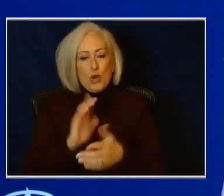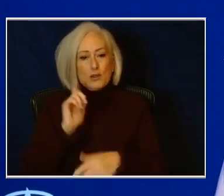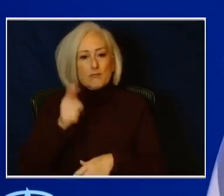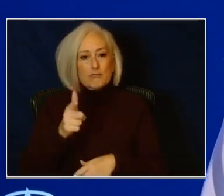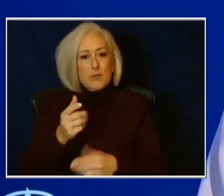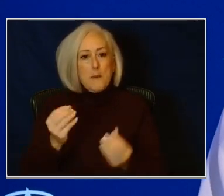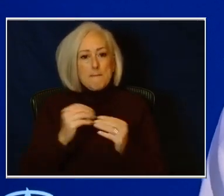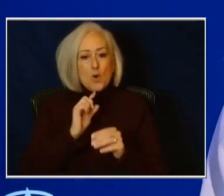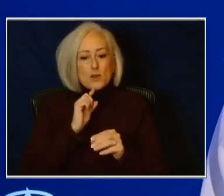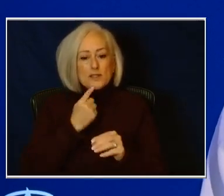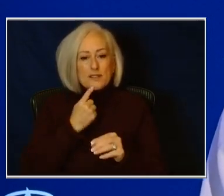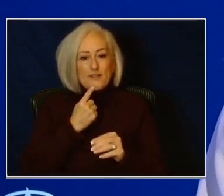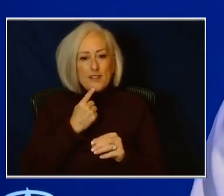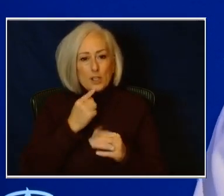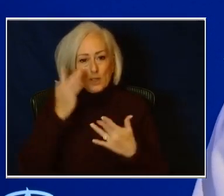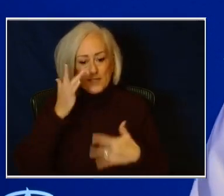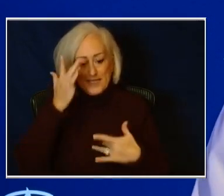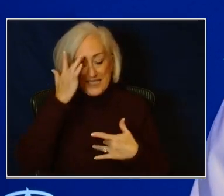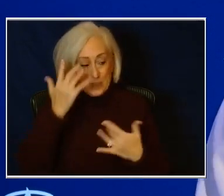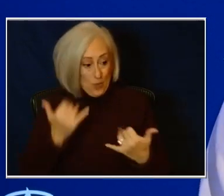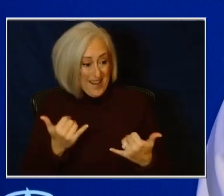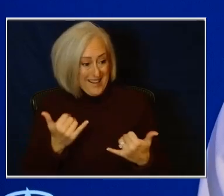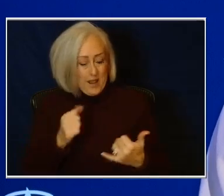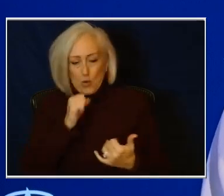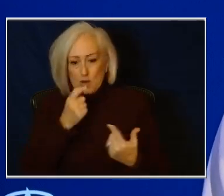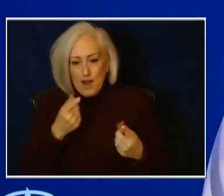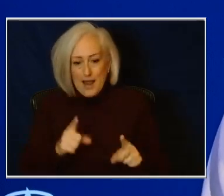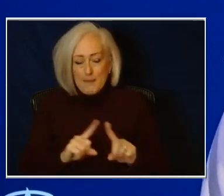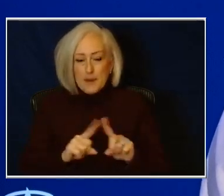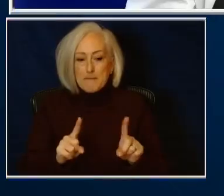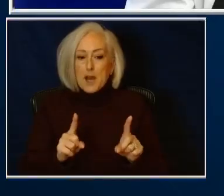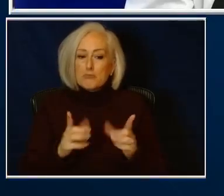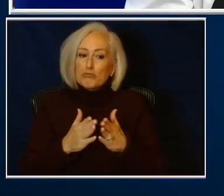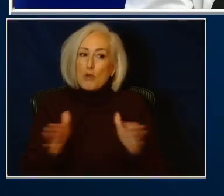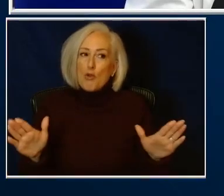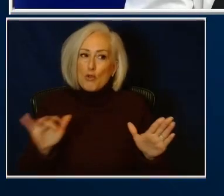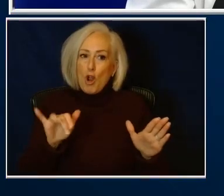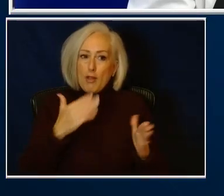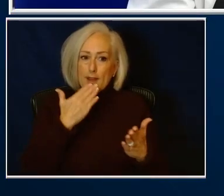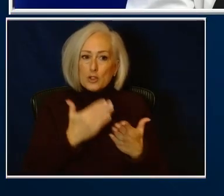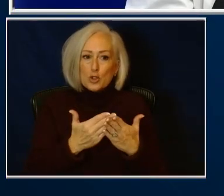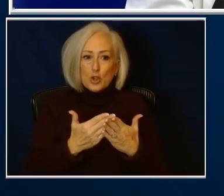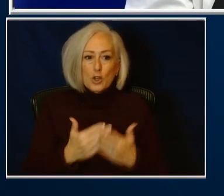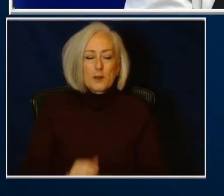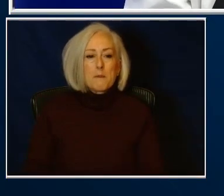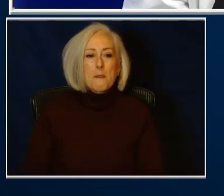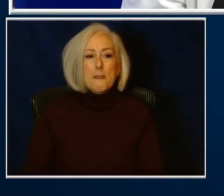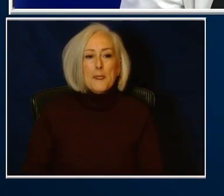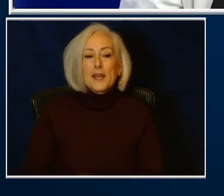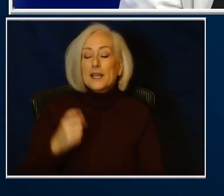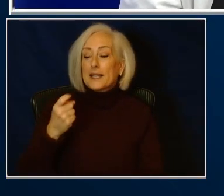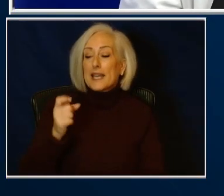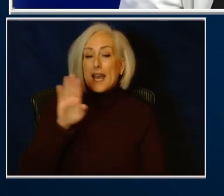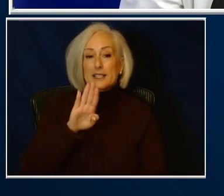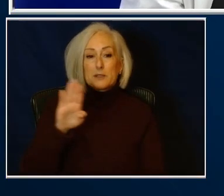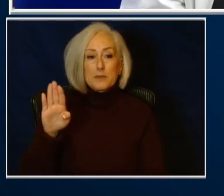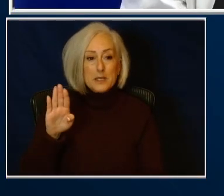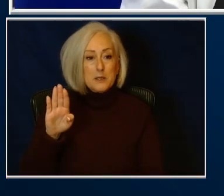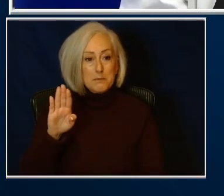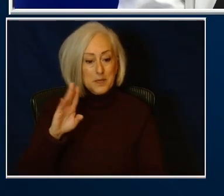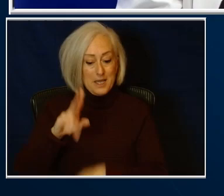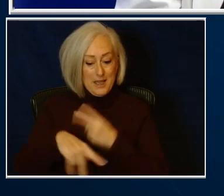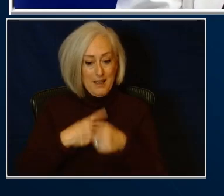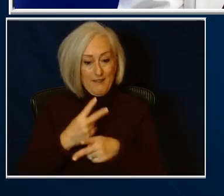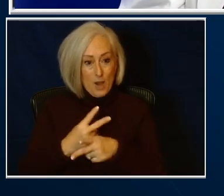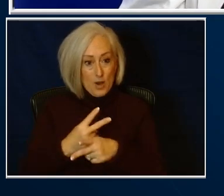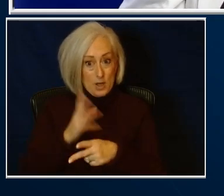doing that. So I think overall that is good for everybody. And Dr. Poland mentioned the XBB variant, whether that was going to be a challenge to us. Any thoughts on